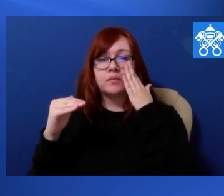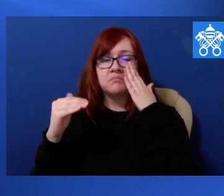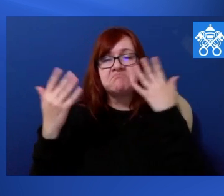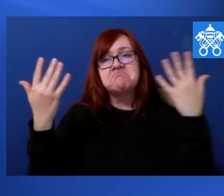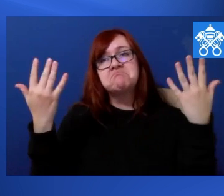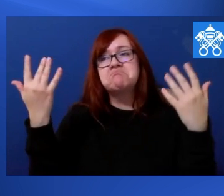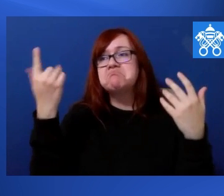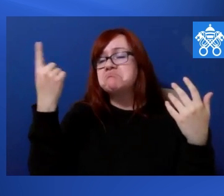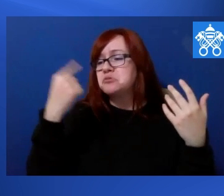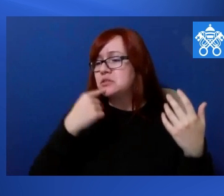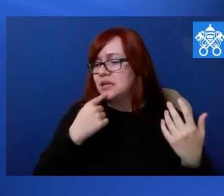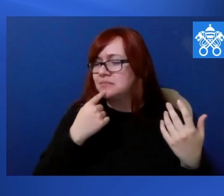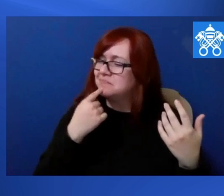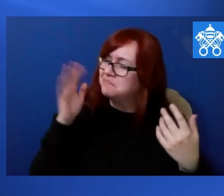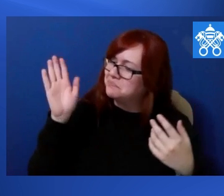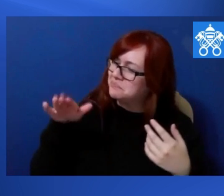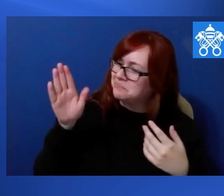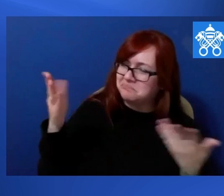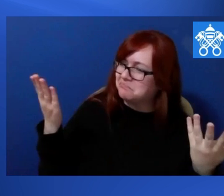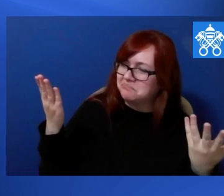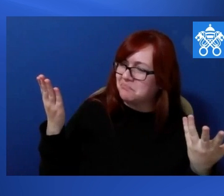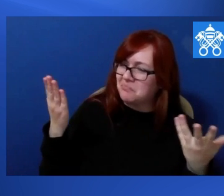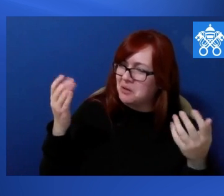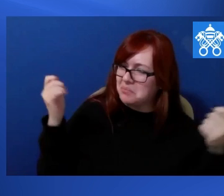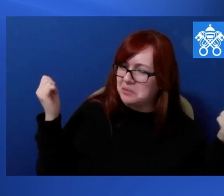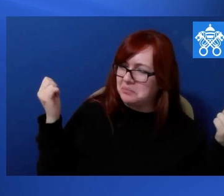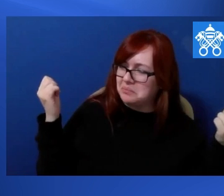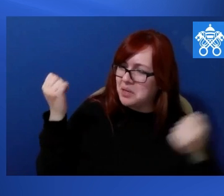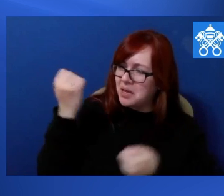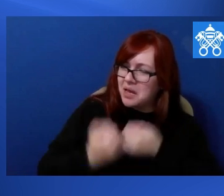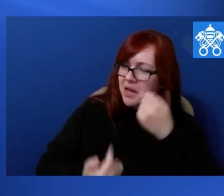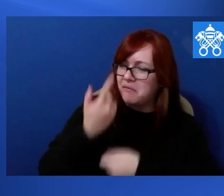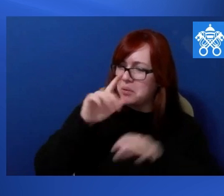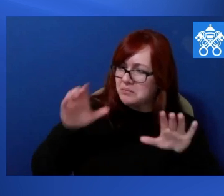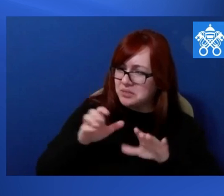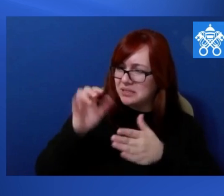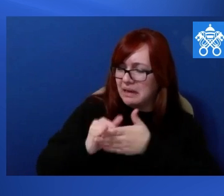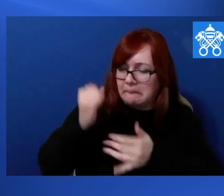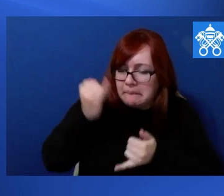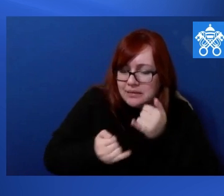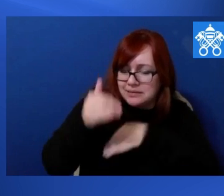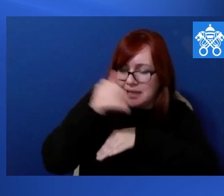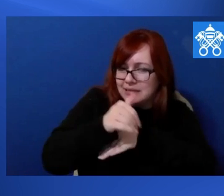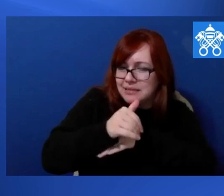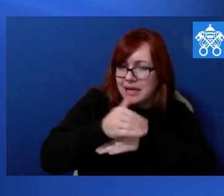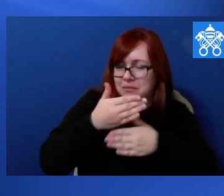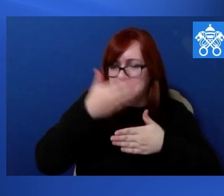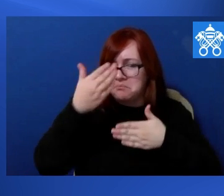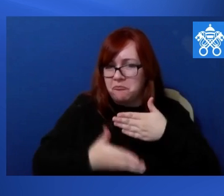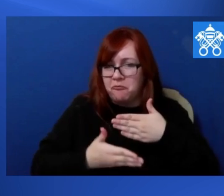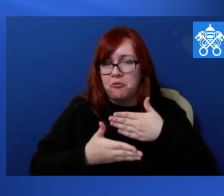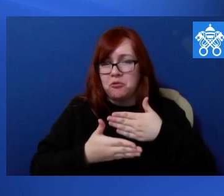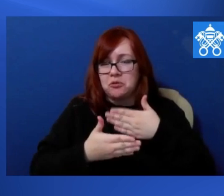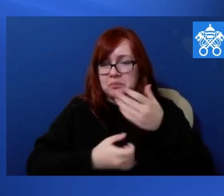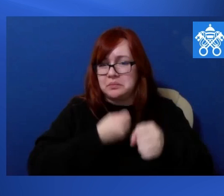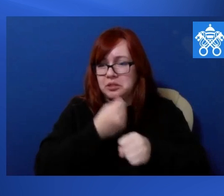Someone might say, but isn't that what everyone does on this last night of the year? Everyone give